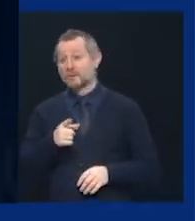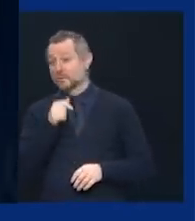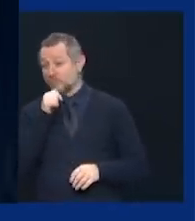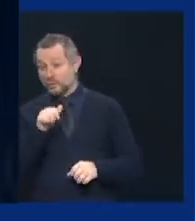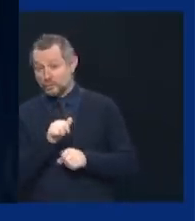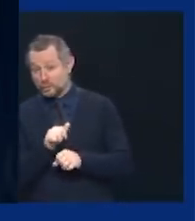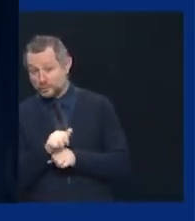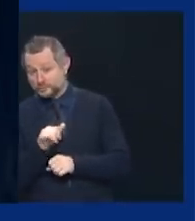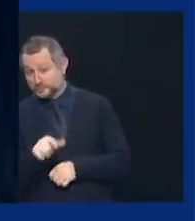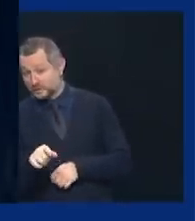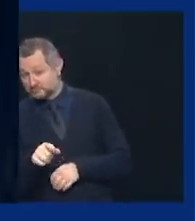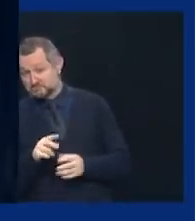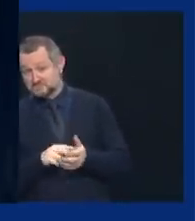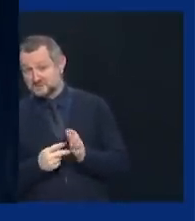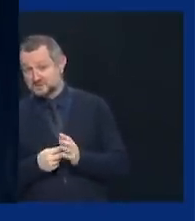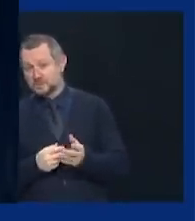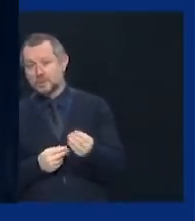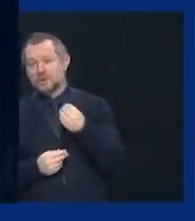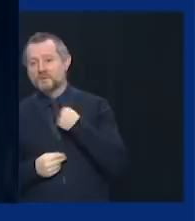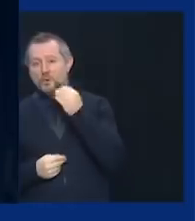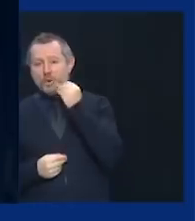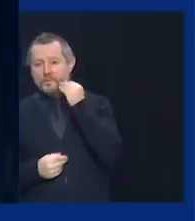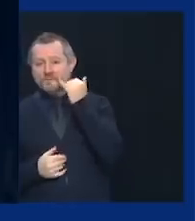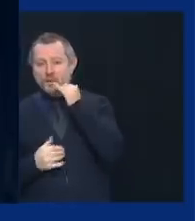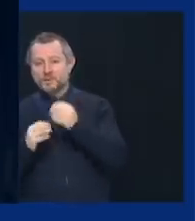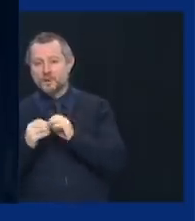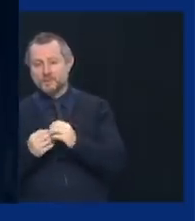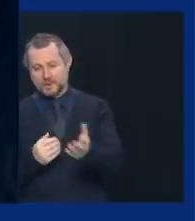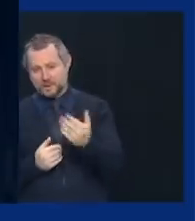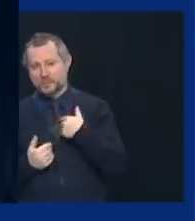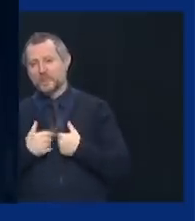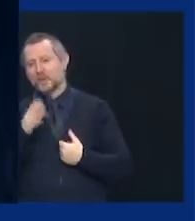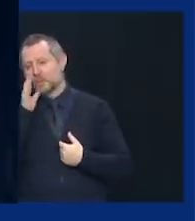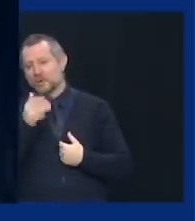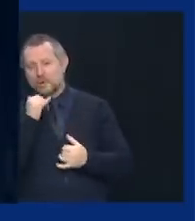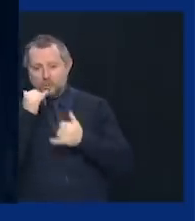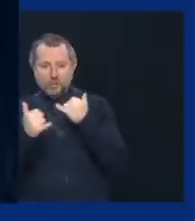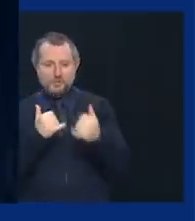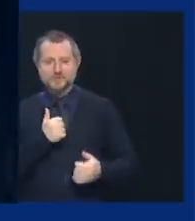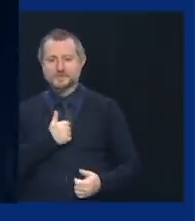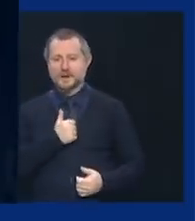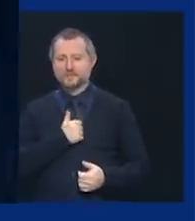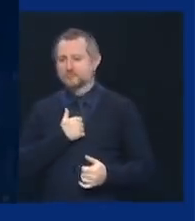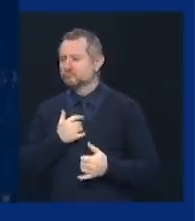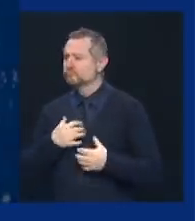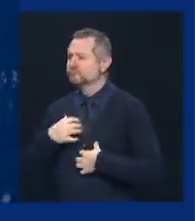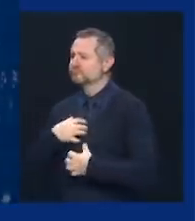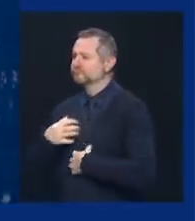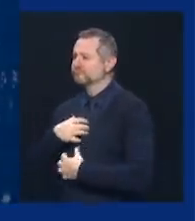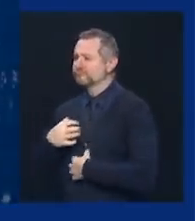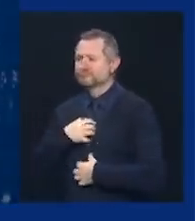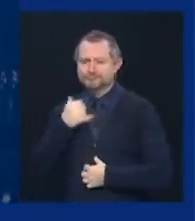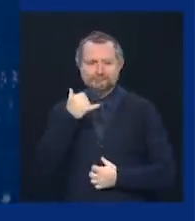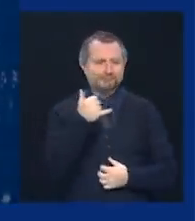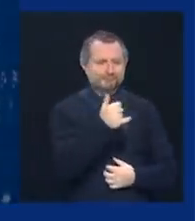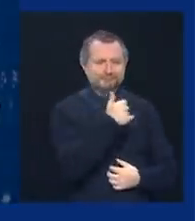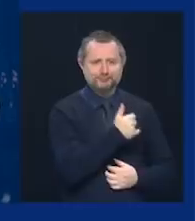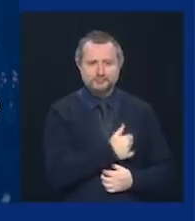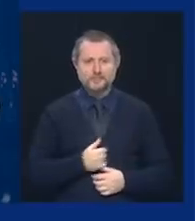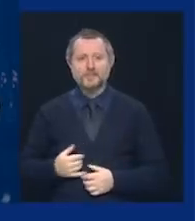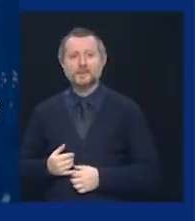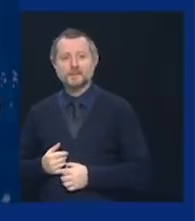leave their home numbers with the press office so I could contact them to air my grievances.